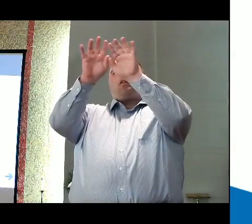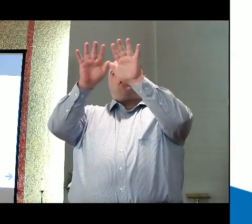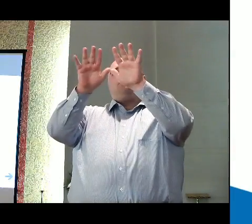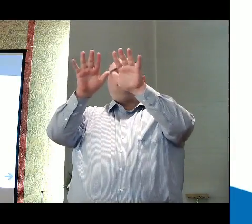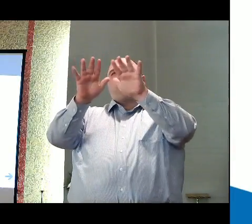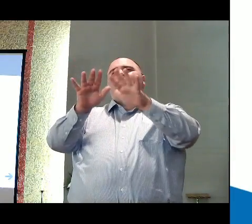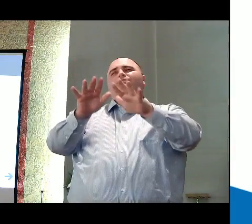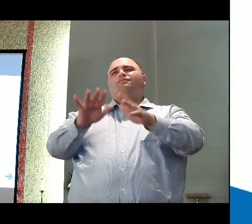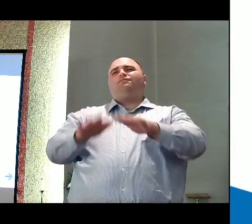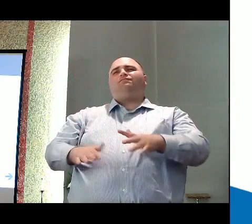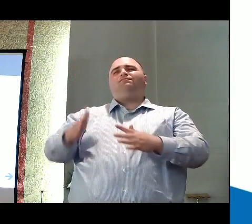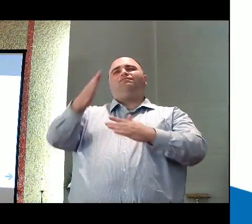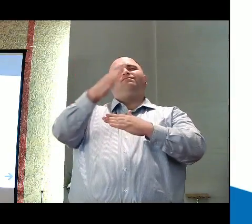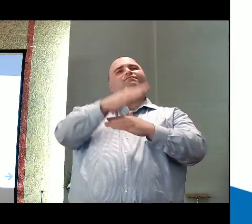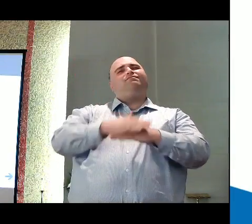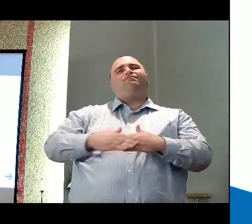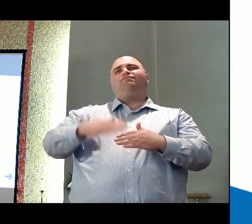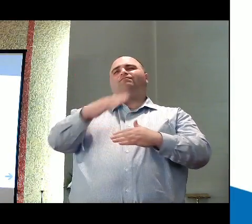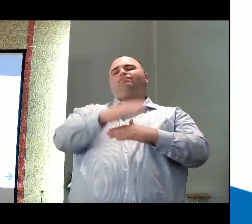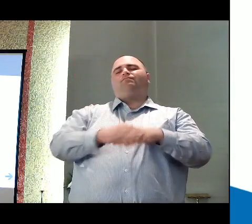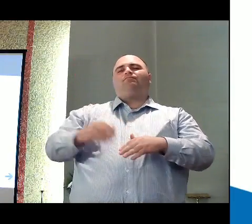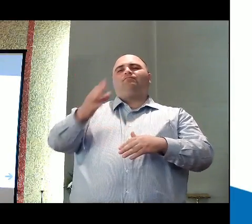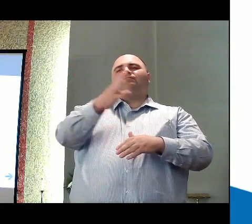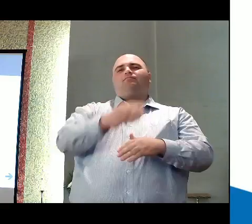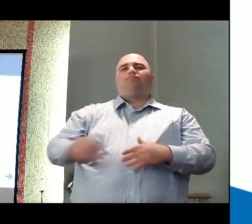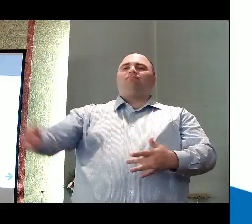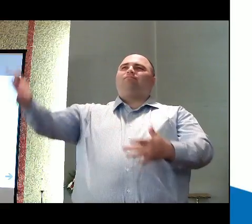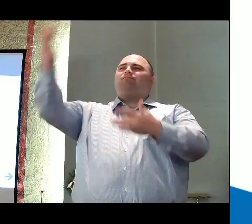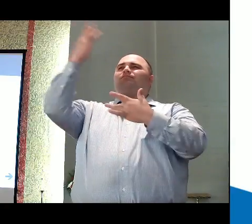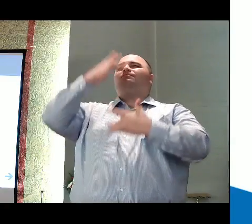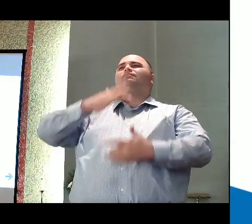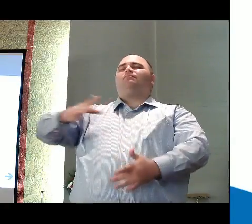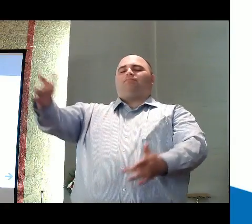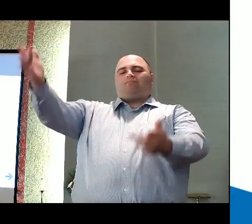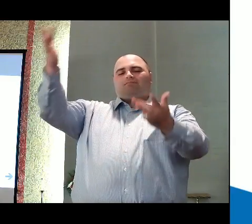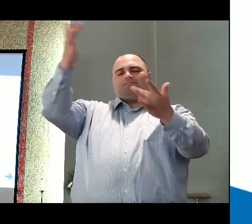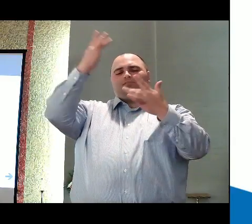as snow, gentle and